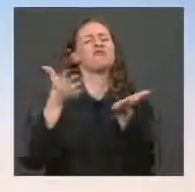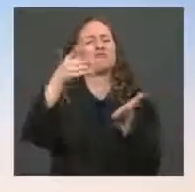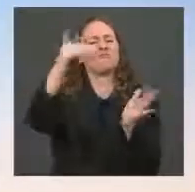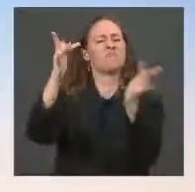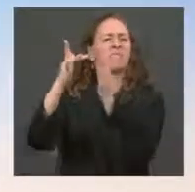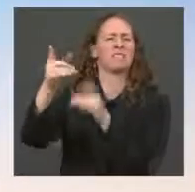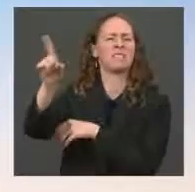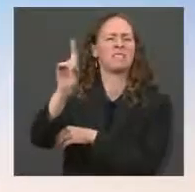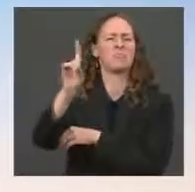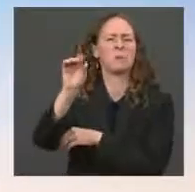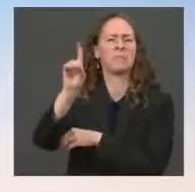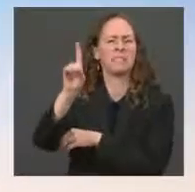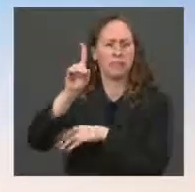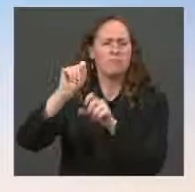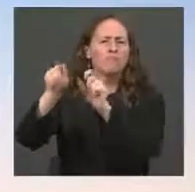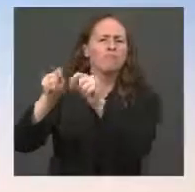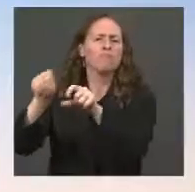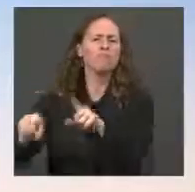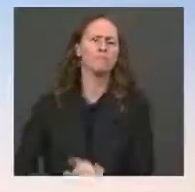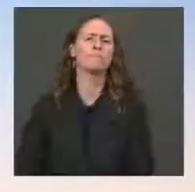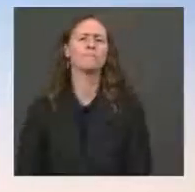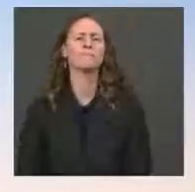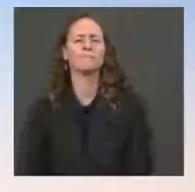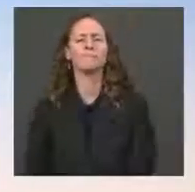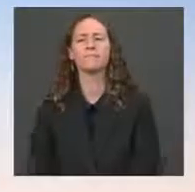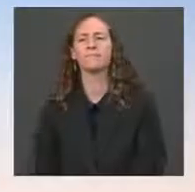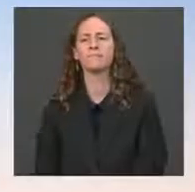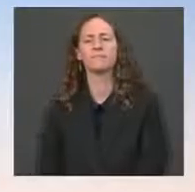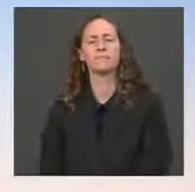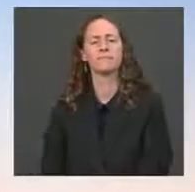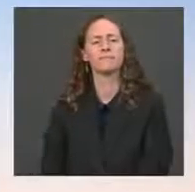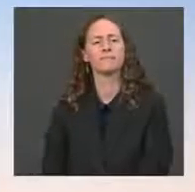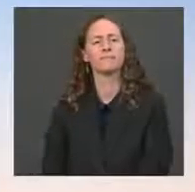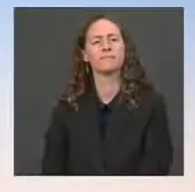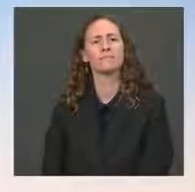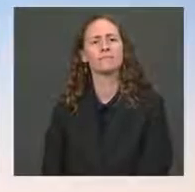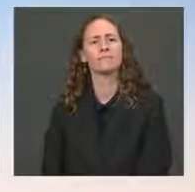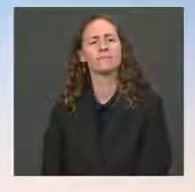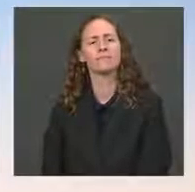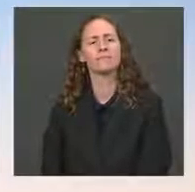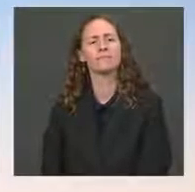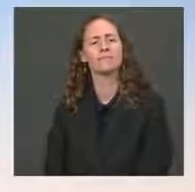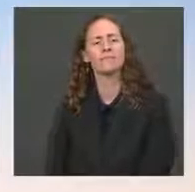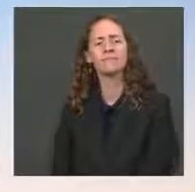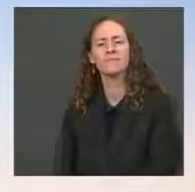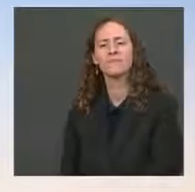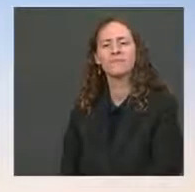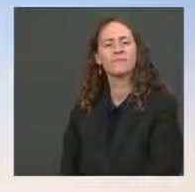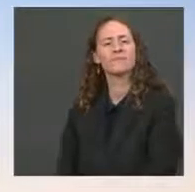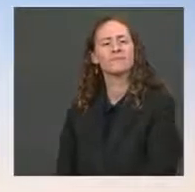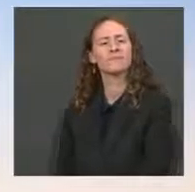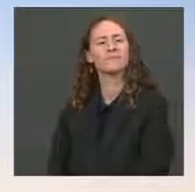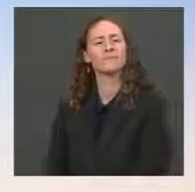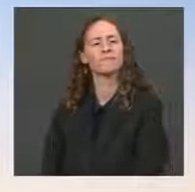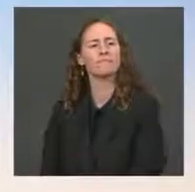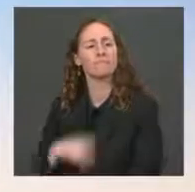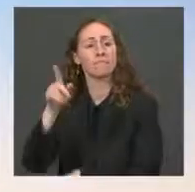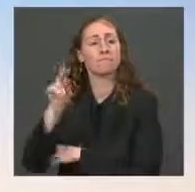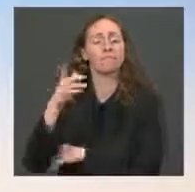for further decisions. I'll hand off. You can just give a comment on the, what seems to be the escalation of tensions between North and South Korea. Sure.